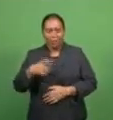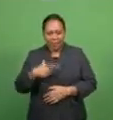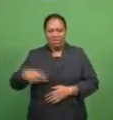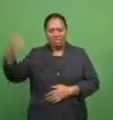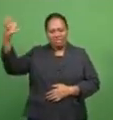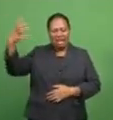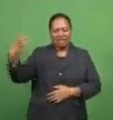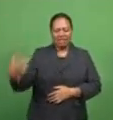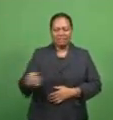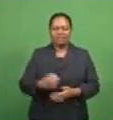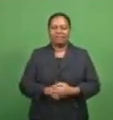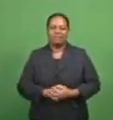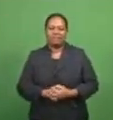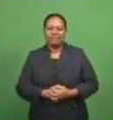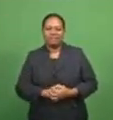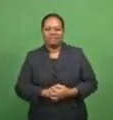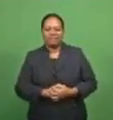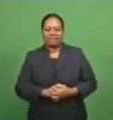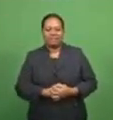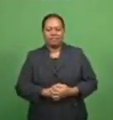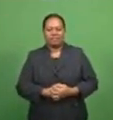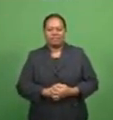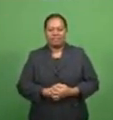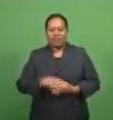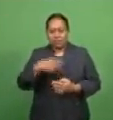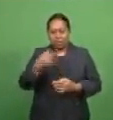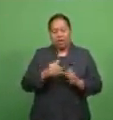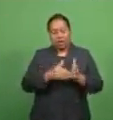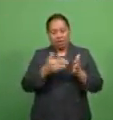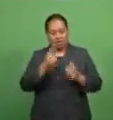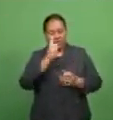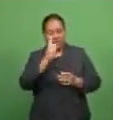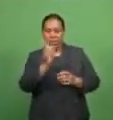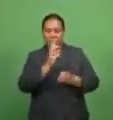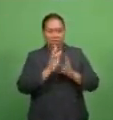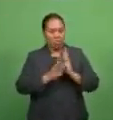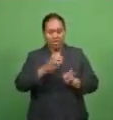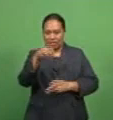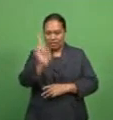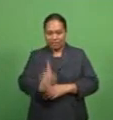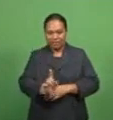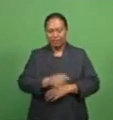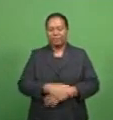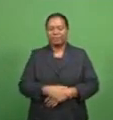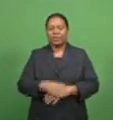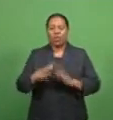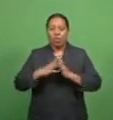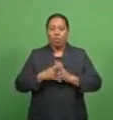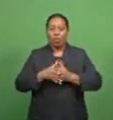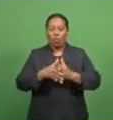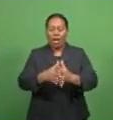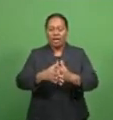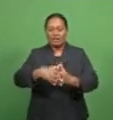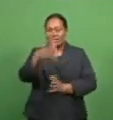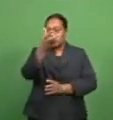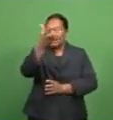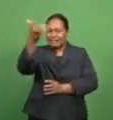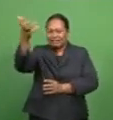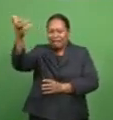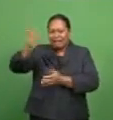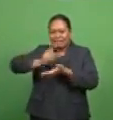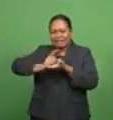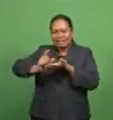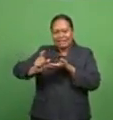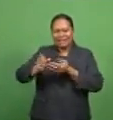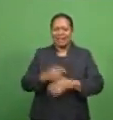Now let's check out what the other centers had on their plates for the day. In the west, the skies cleared up all the